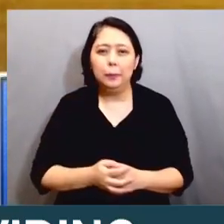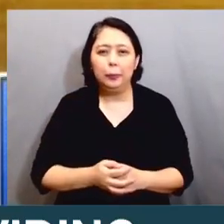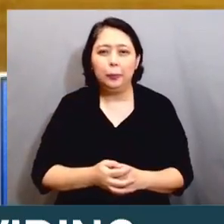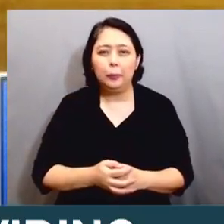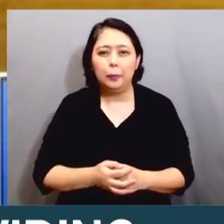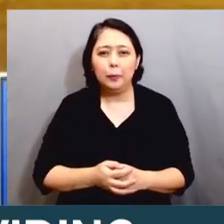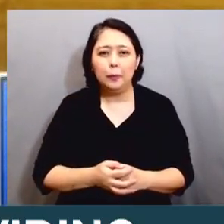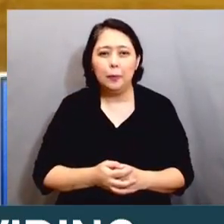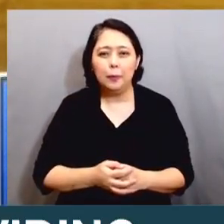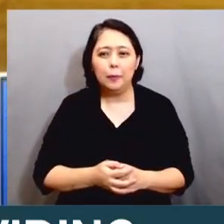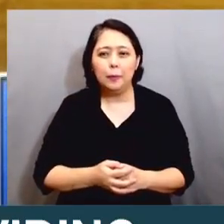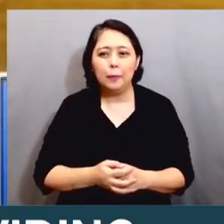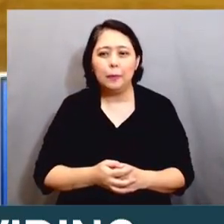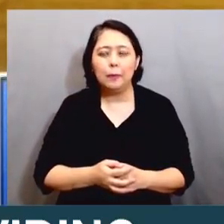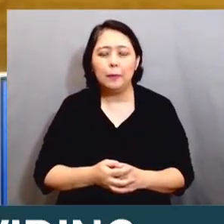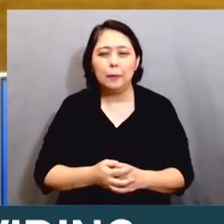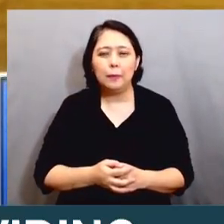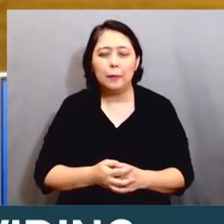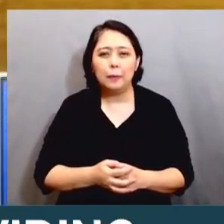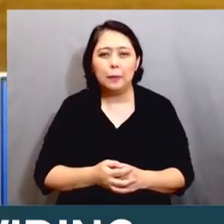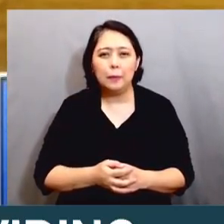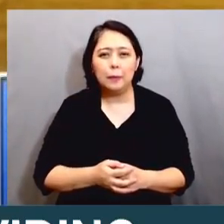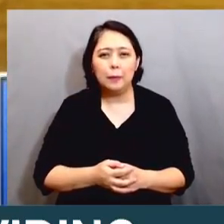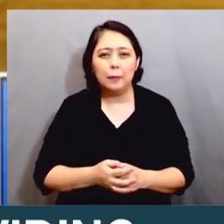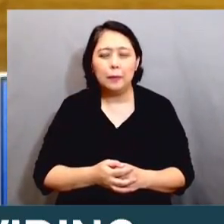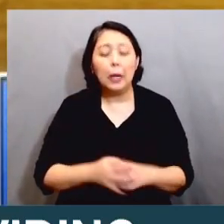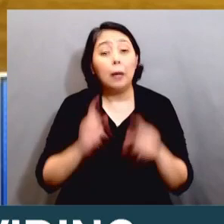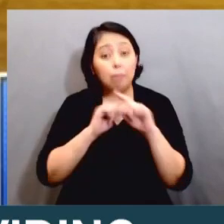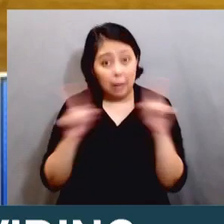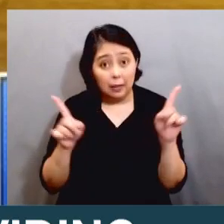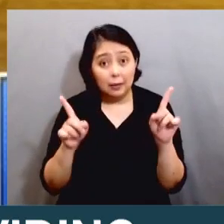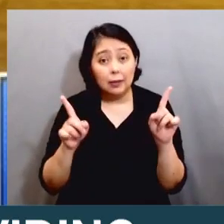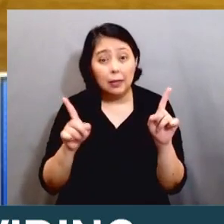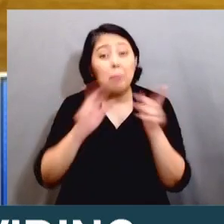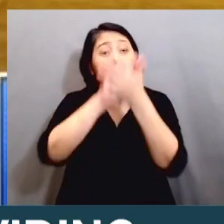But peace must be realized.